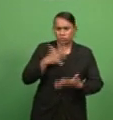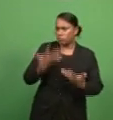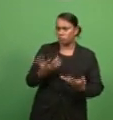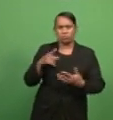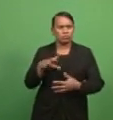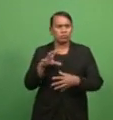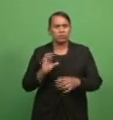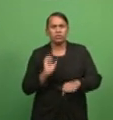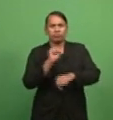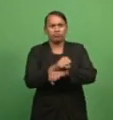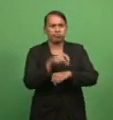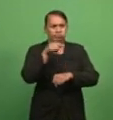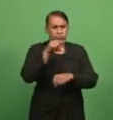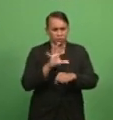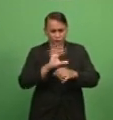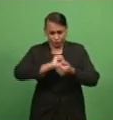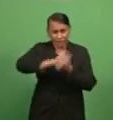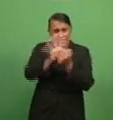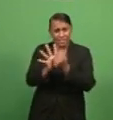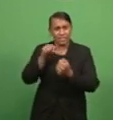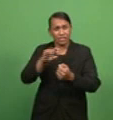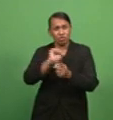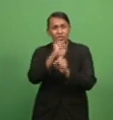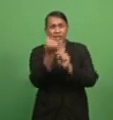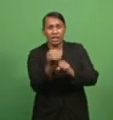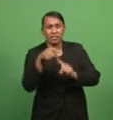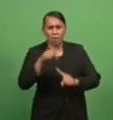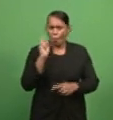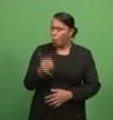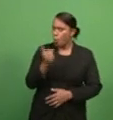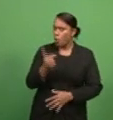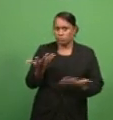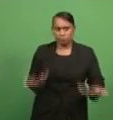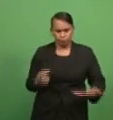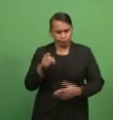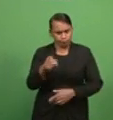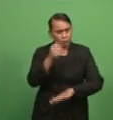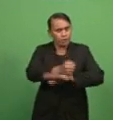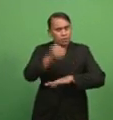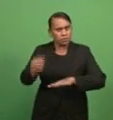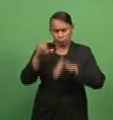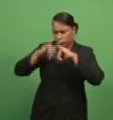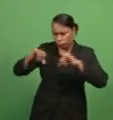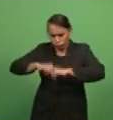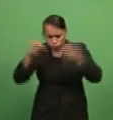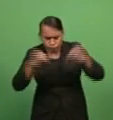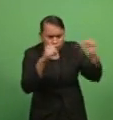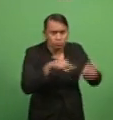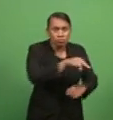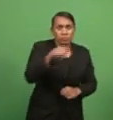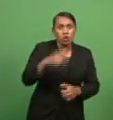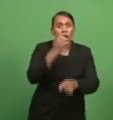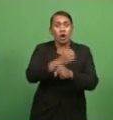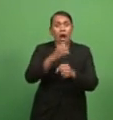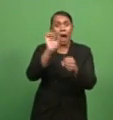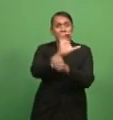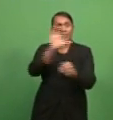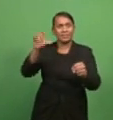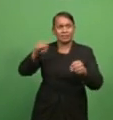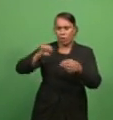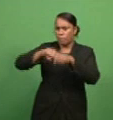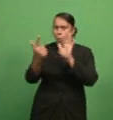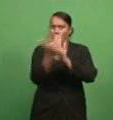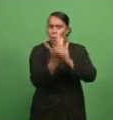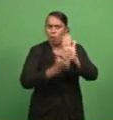warned. The government is investigating complaints that some companies have breached the Employment Relations Act in implementing measures to